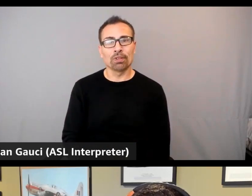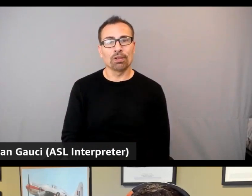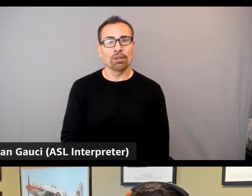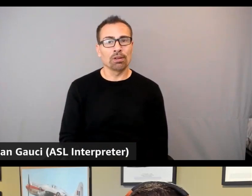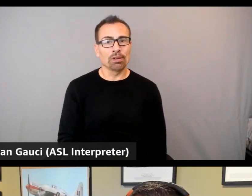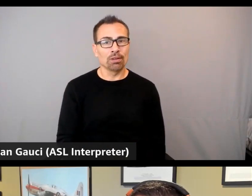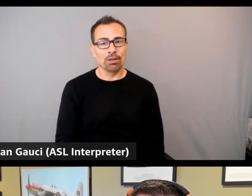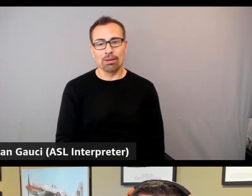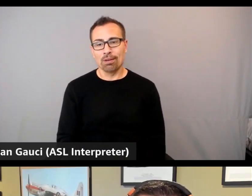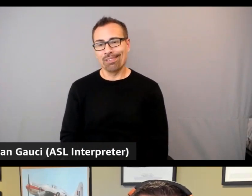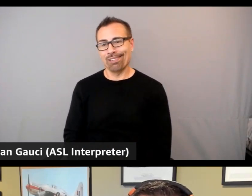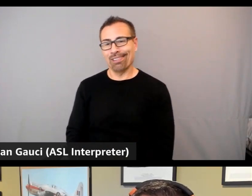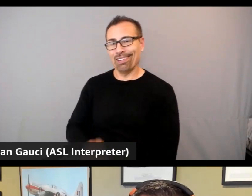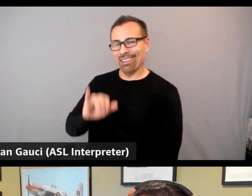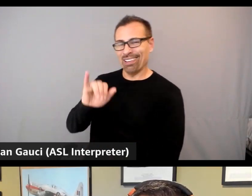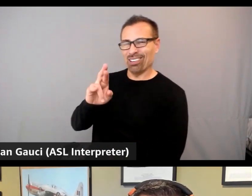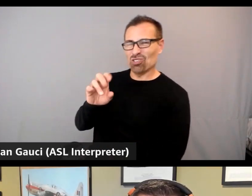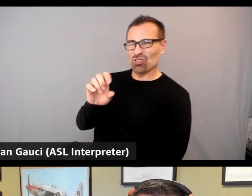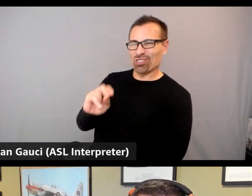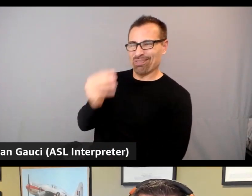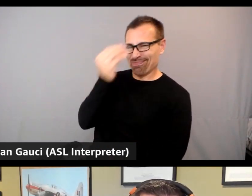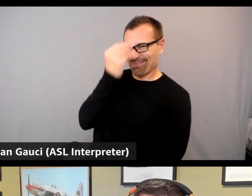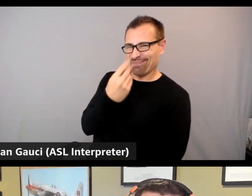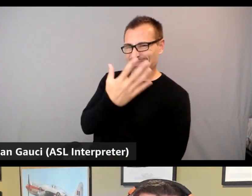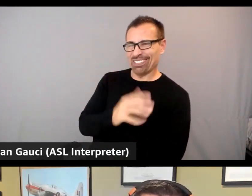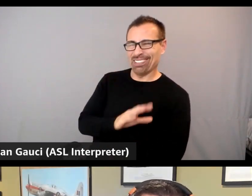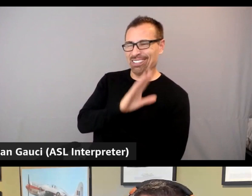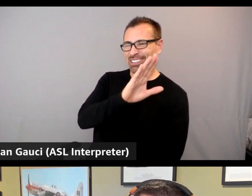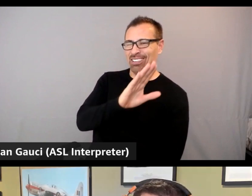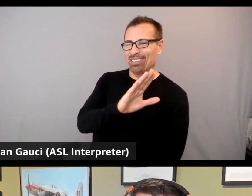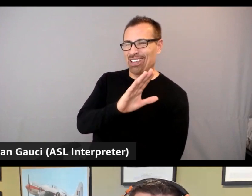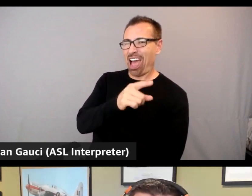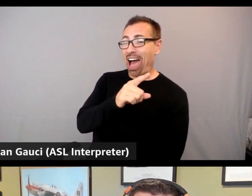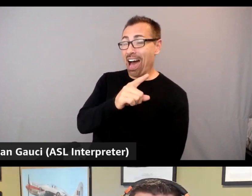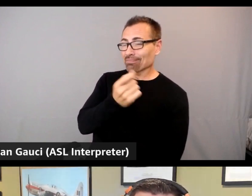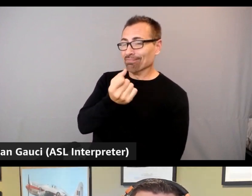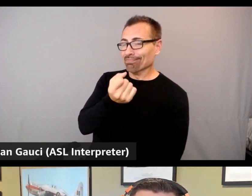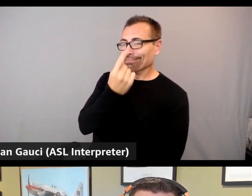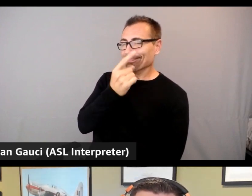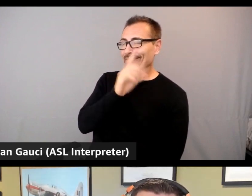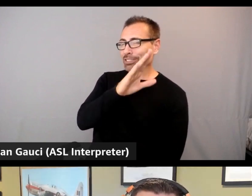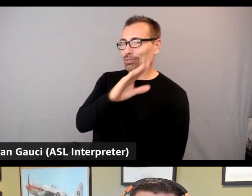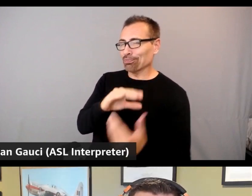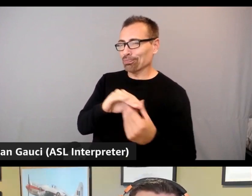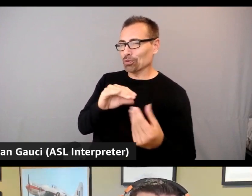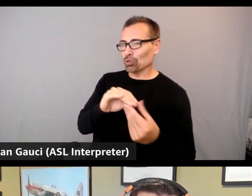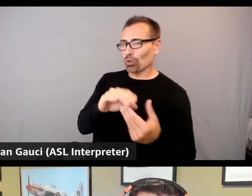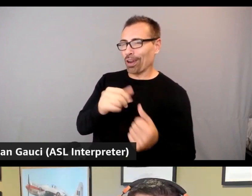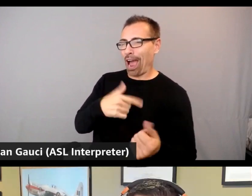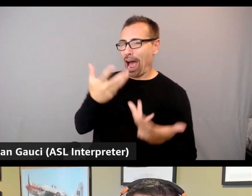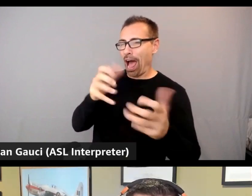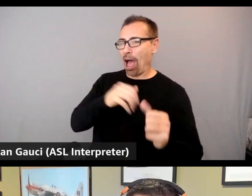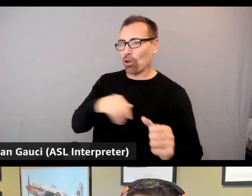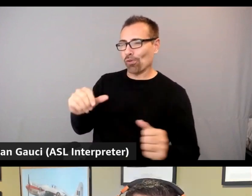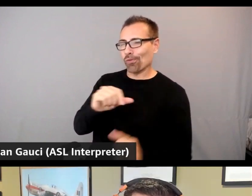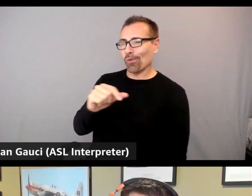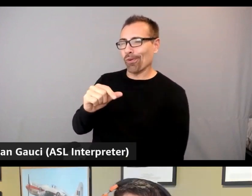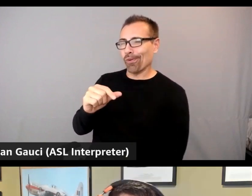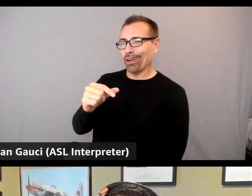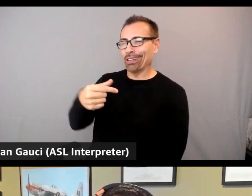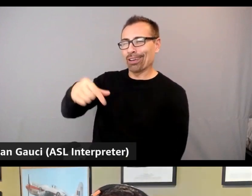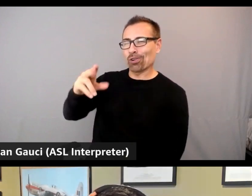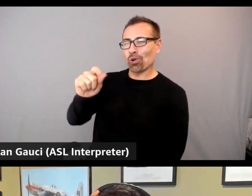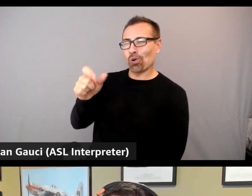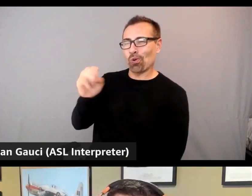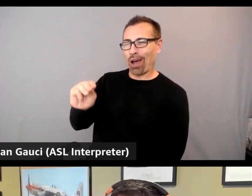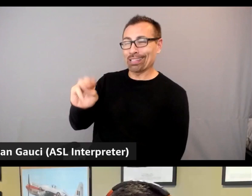let you know that your flub didn't go over. I didn't miss it. I, of course, don't want the state of quantum mechanics to change. So